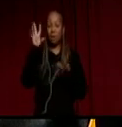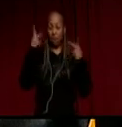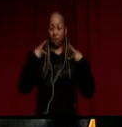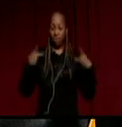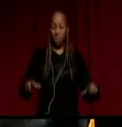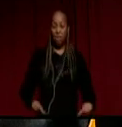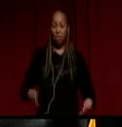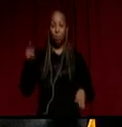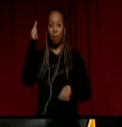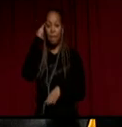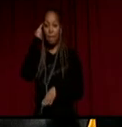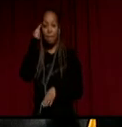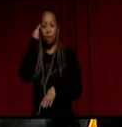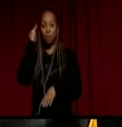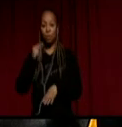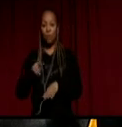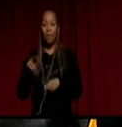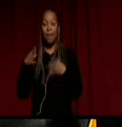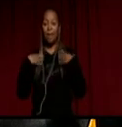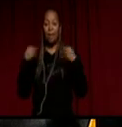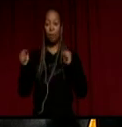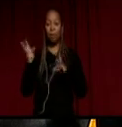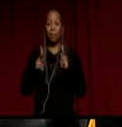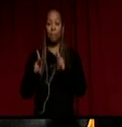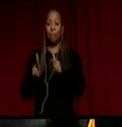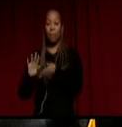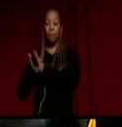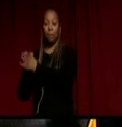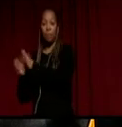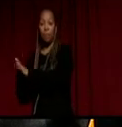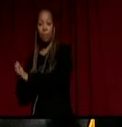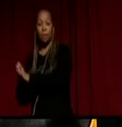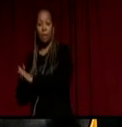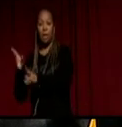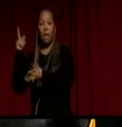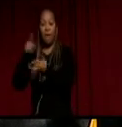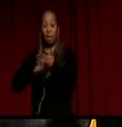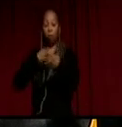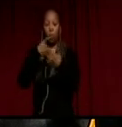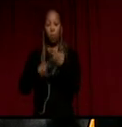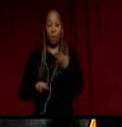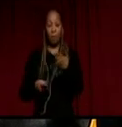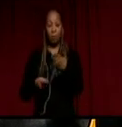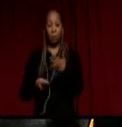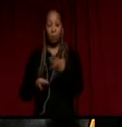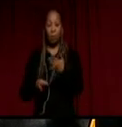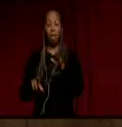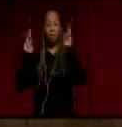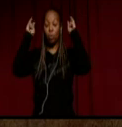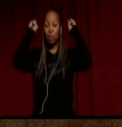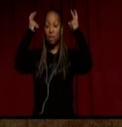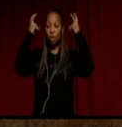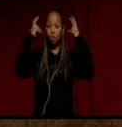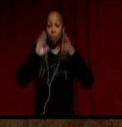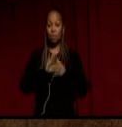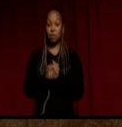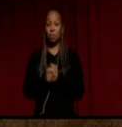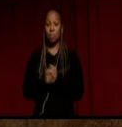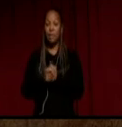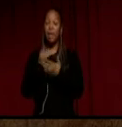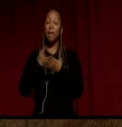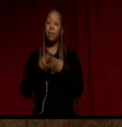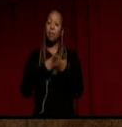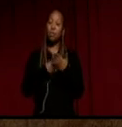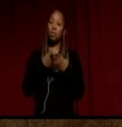and mental health of the people who are in the community and correct those underlying things, those issues, and then talk